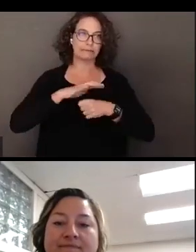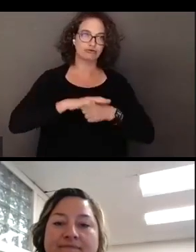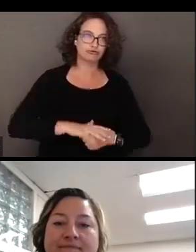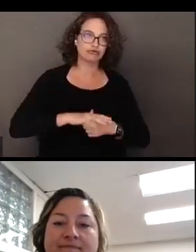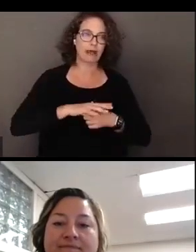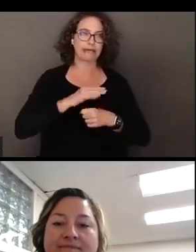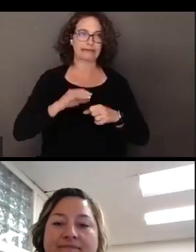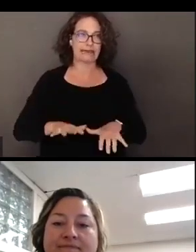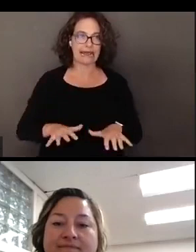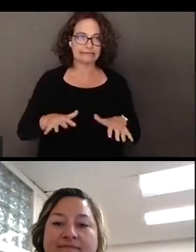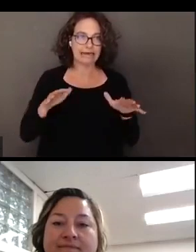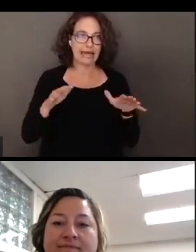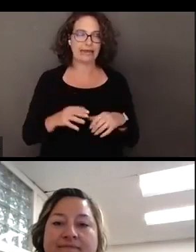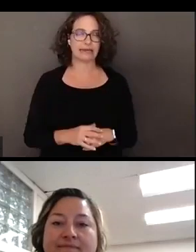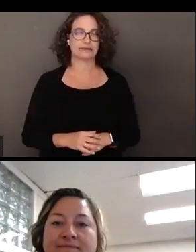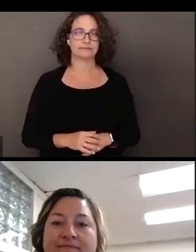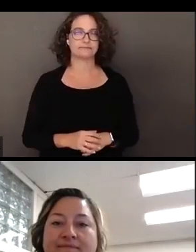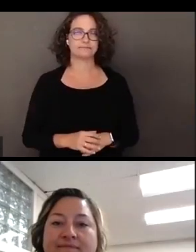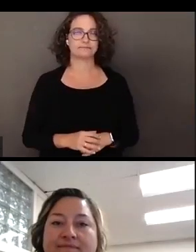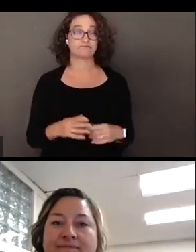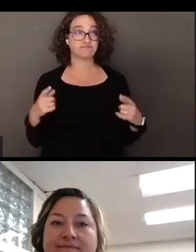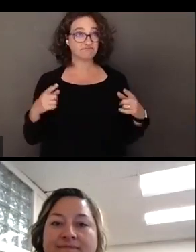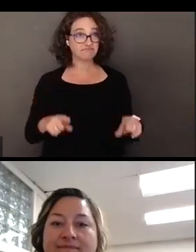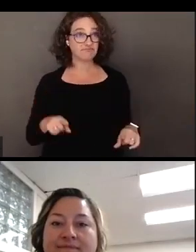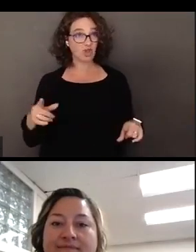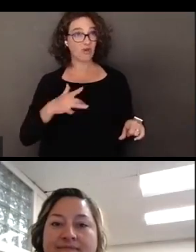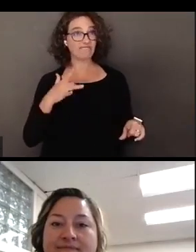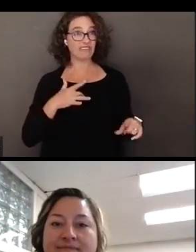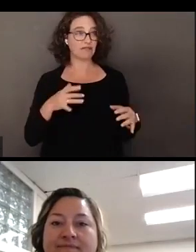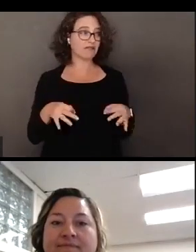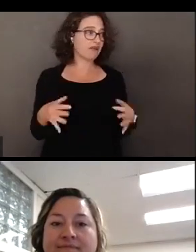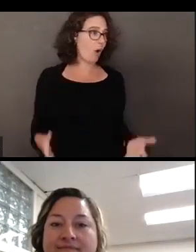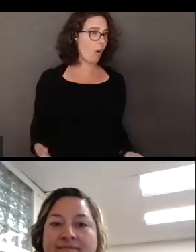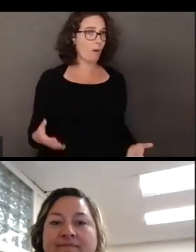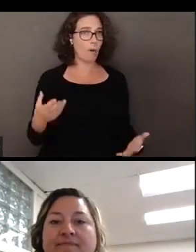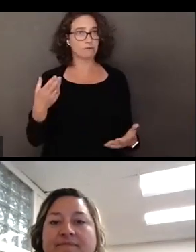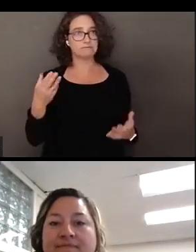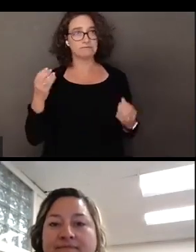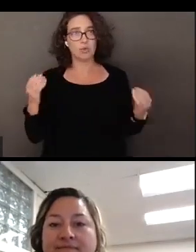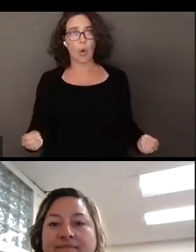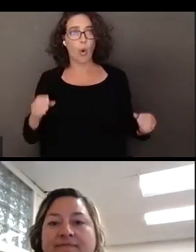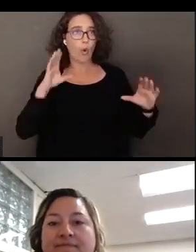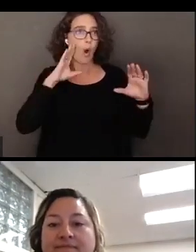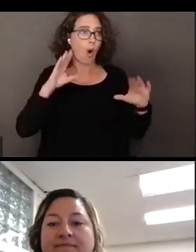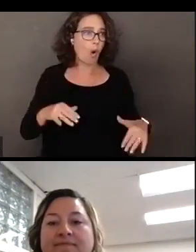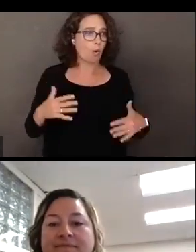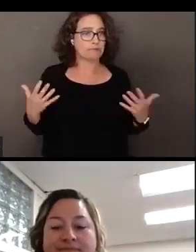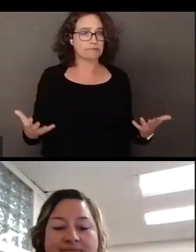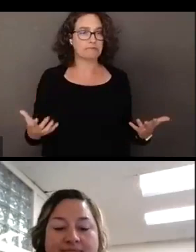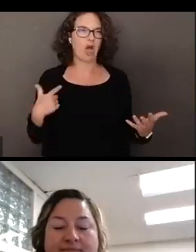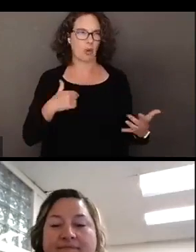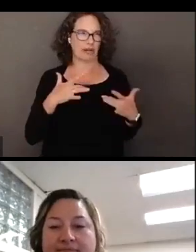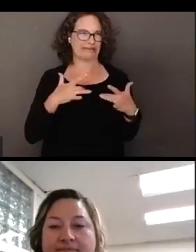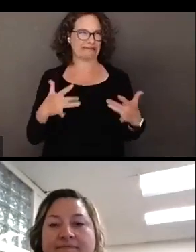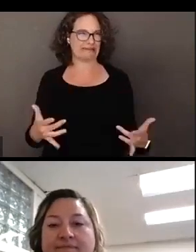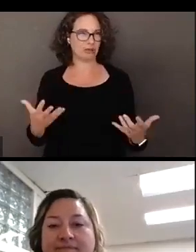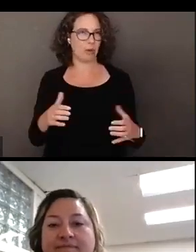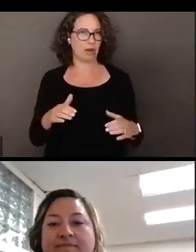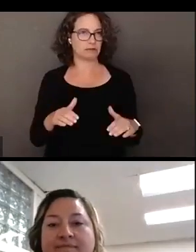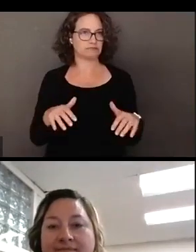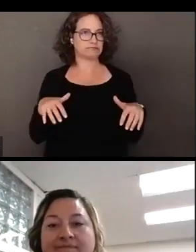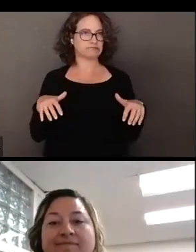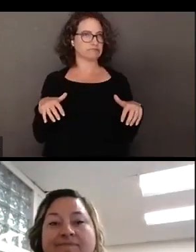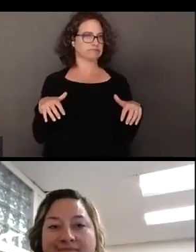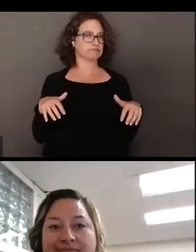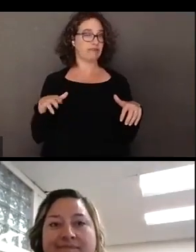and when you're feeling maybe hopeless in a way that you're not normally. We have a tendency to want to withdraw, but that's really